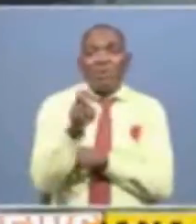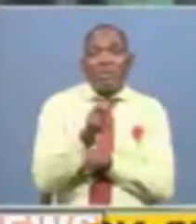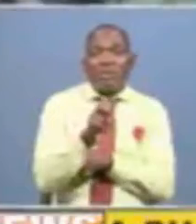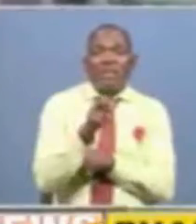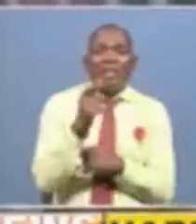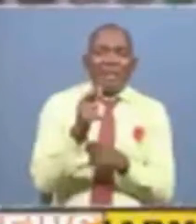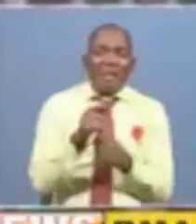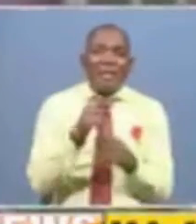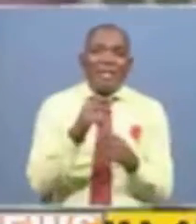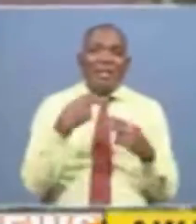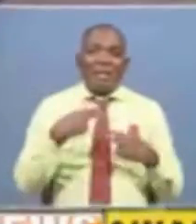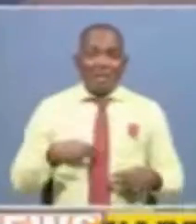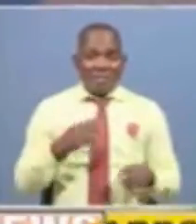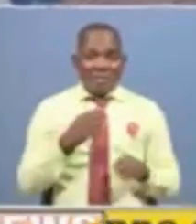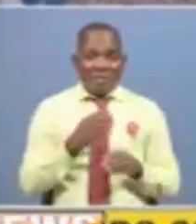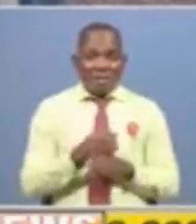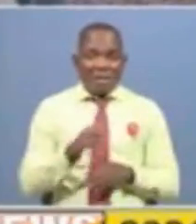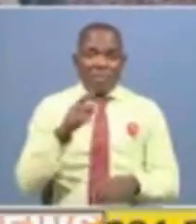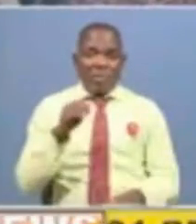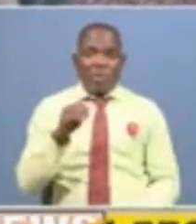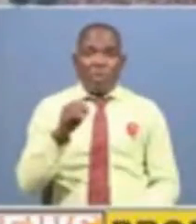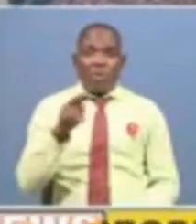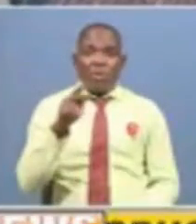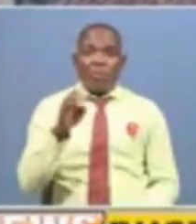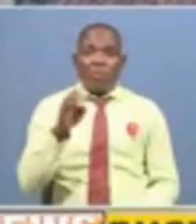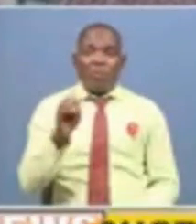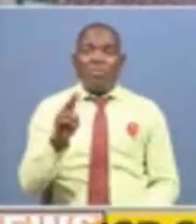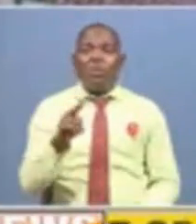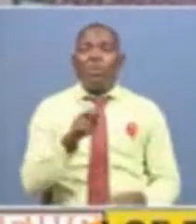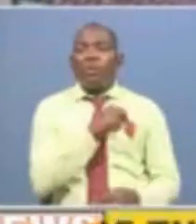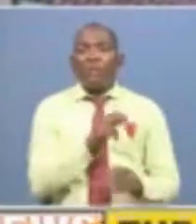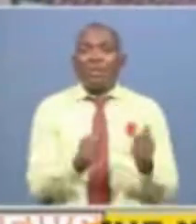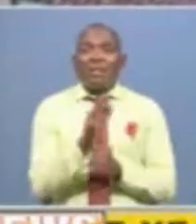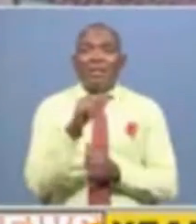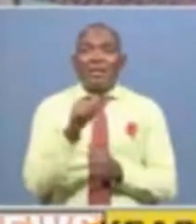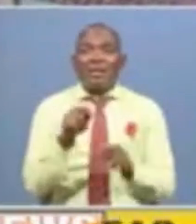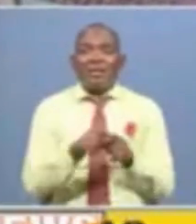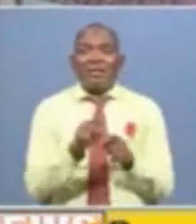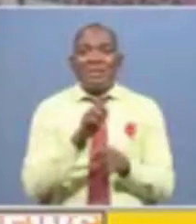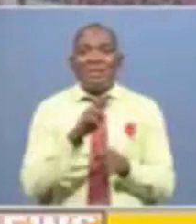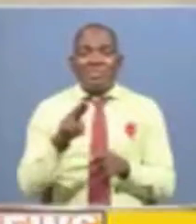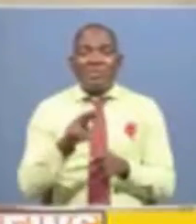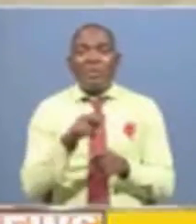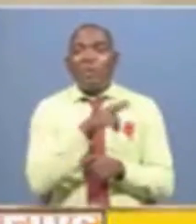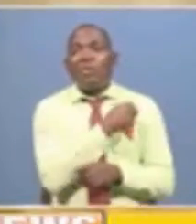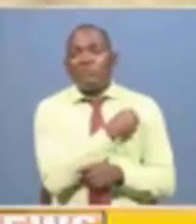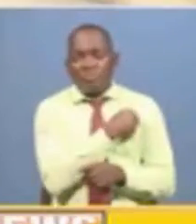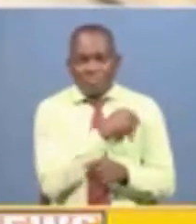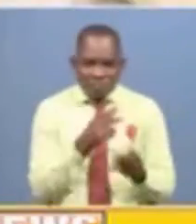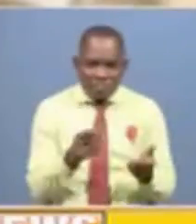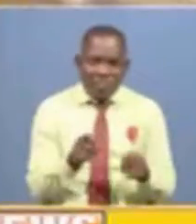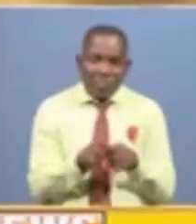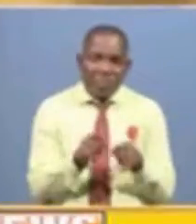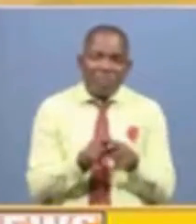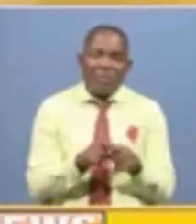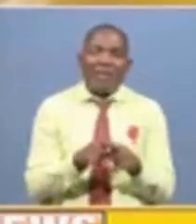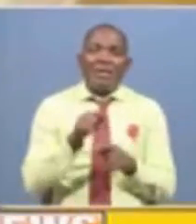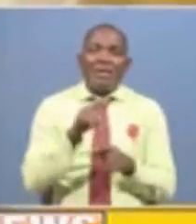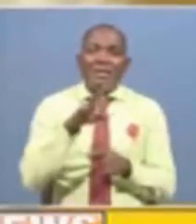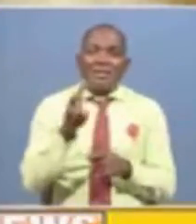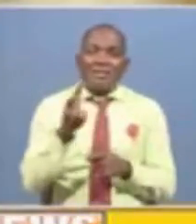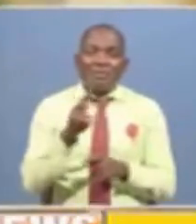care beds at the Kolebu Teaching Hospital, the Greater Accra and Eastern Regional Hospitals, and the 37